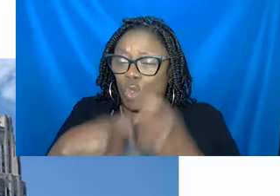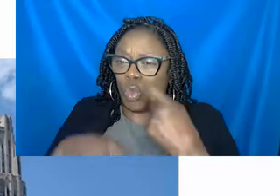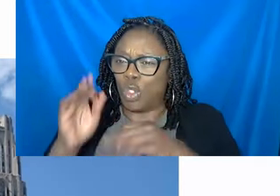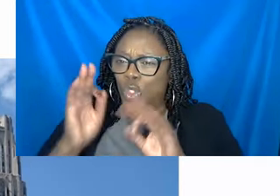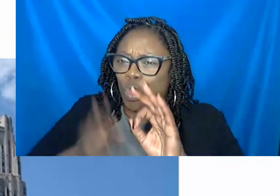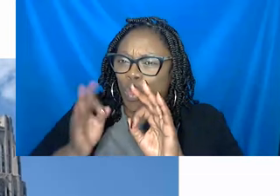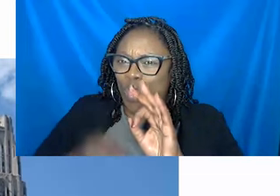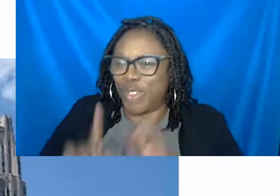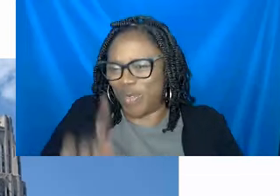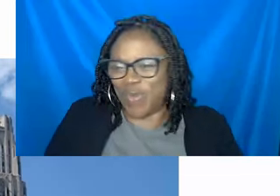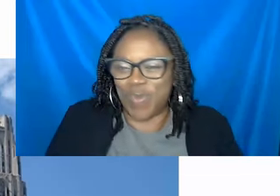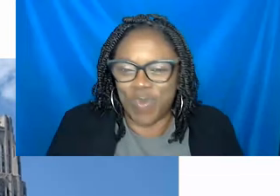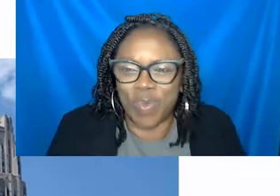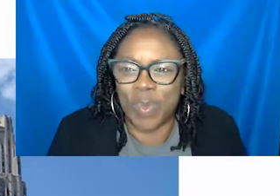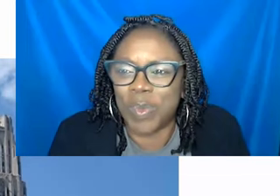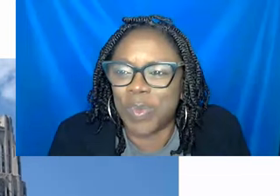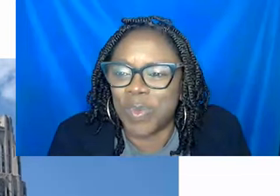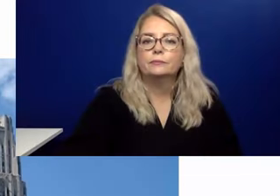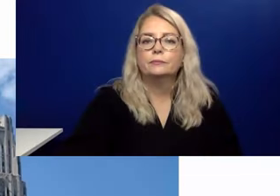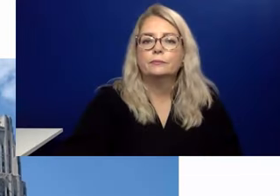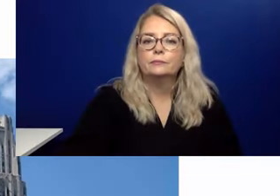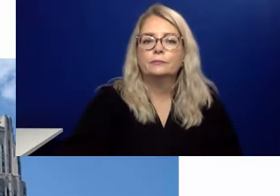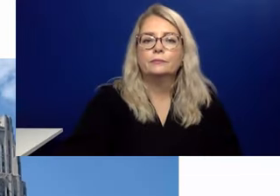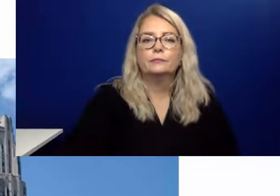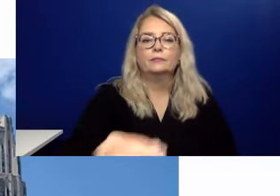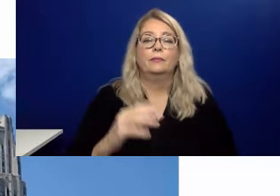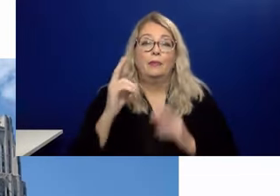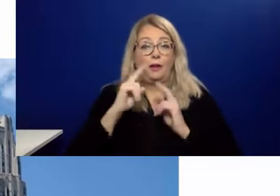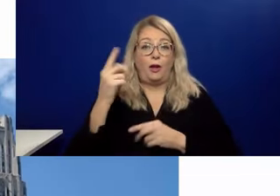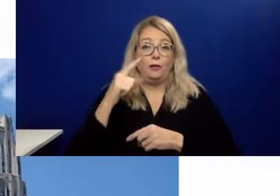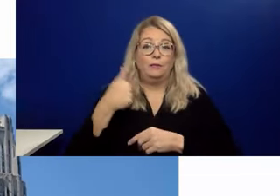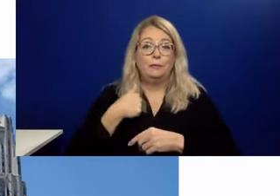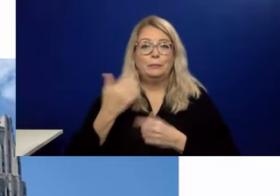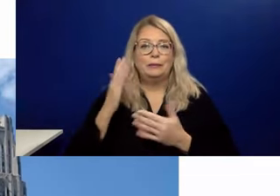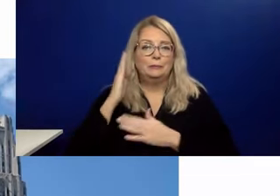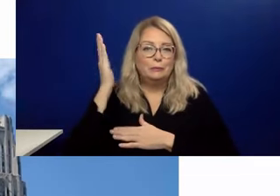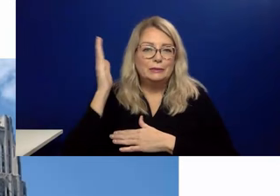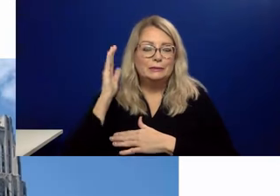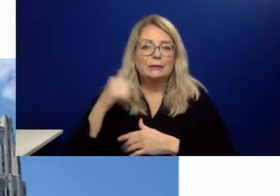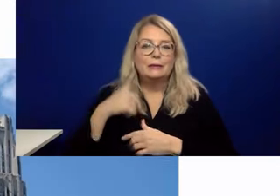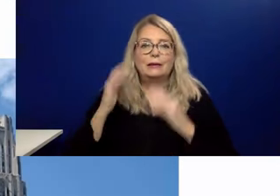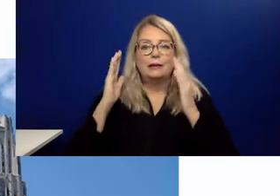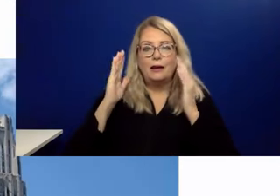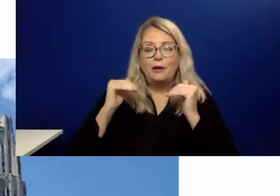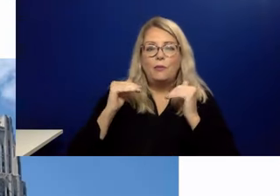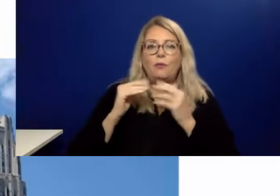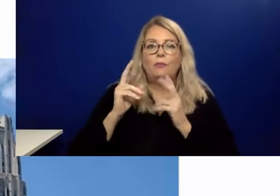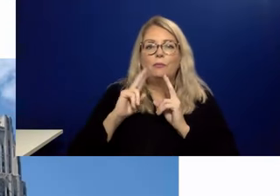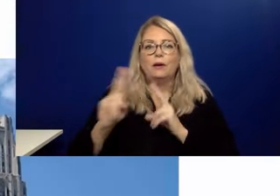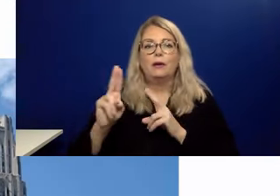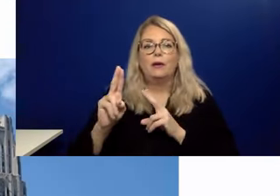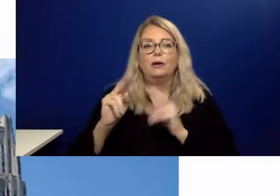it's such an honor to be able to be here presenting this. And I hope that I've, you know, honored the nurses of